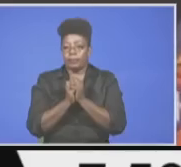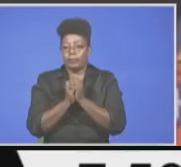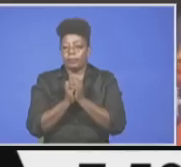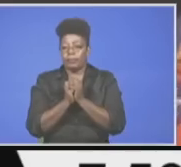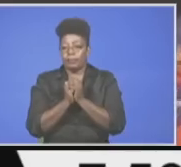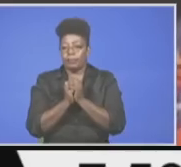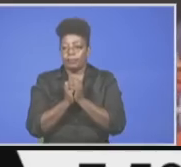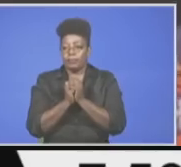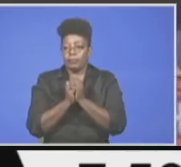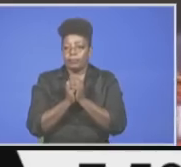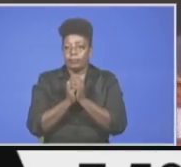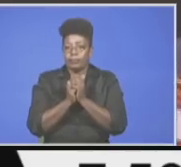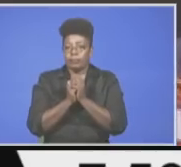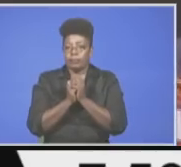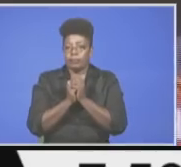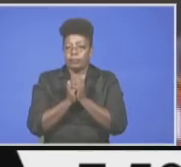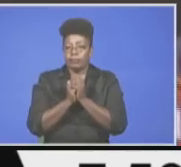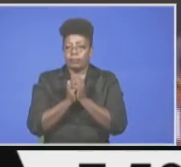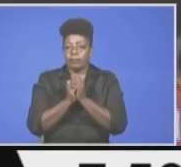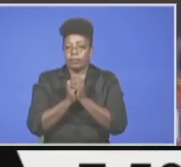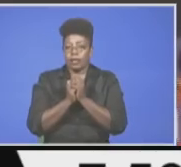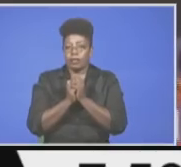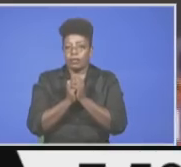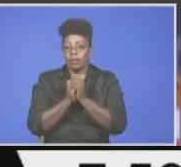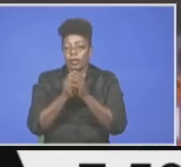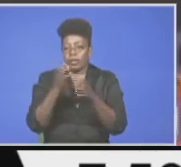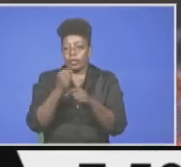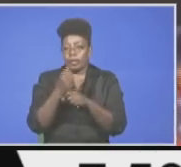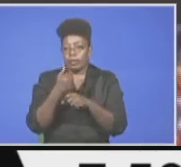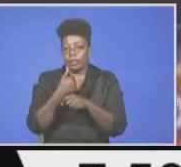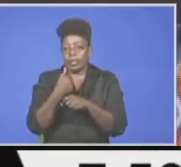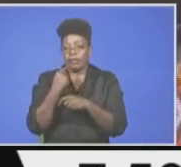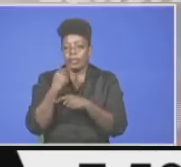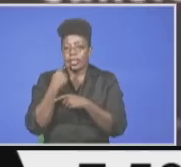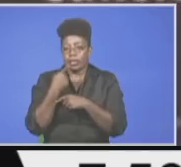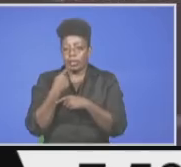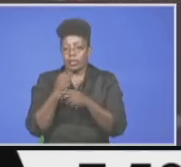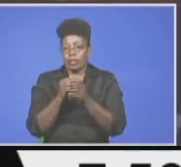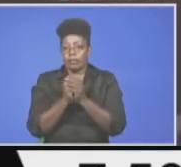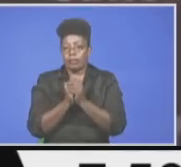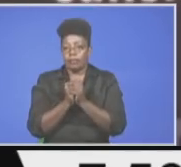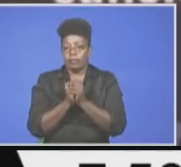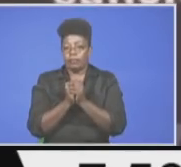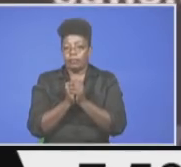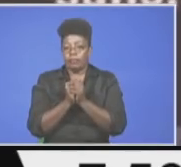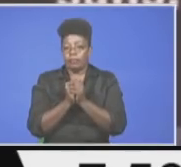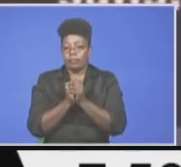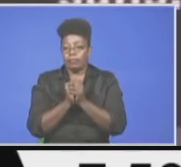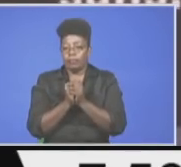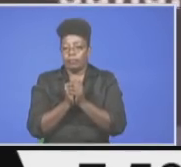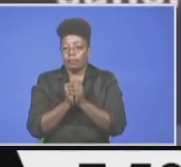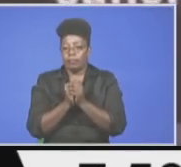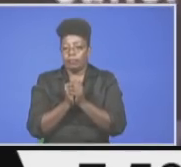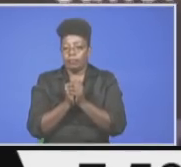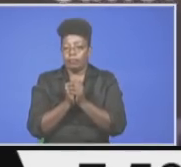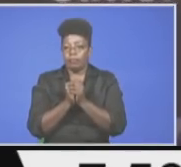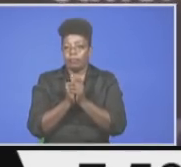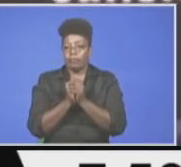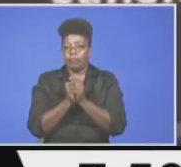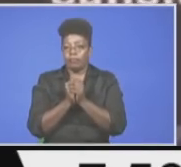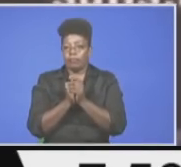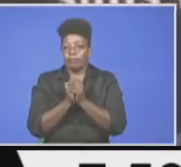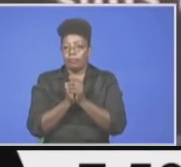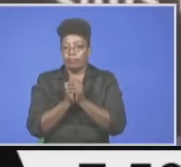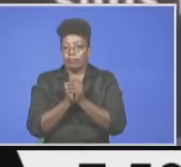These dudes take this stuff serious, and, you know, I'm all in. I text Steve Nash a few times, and, you know,